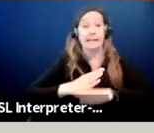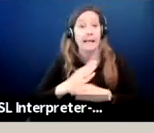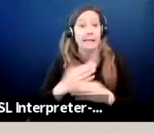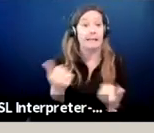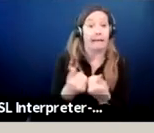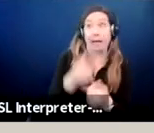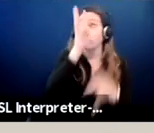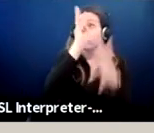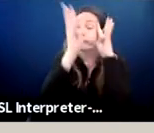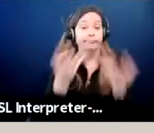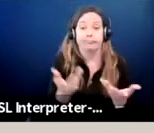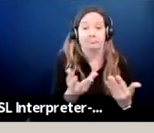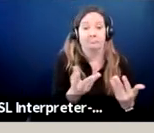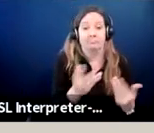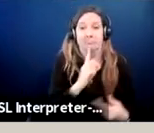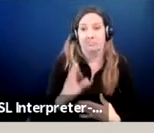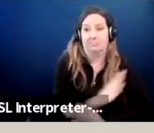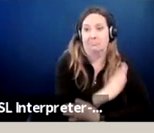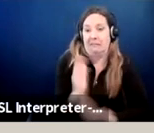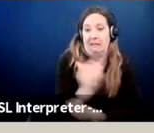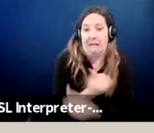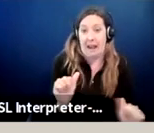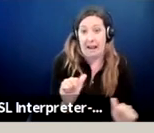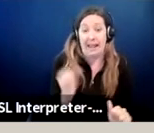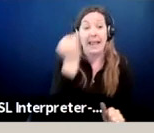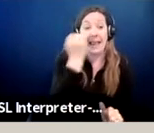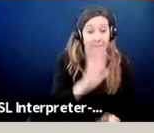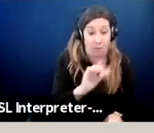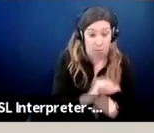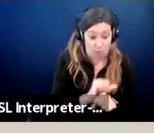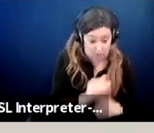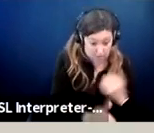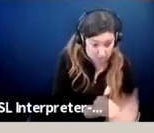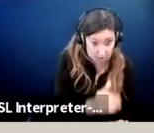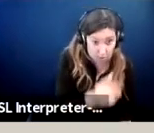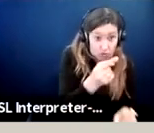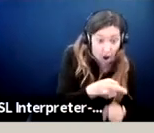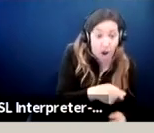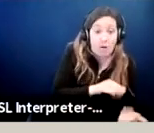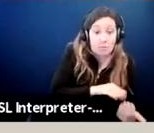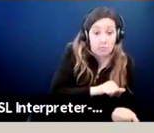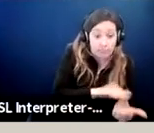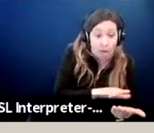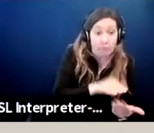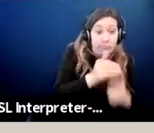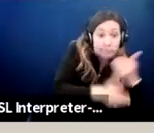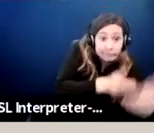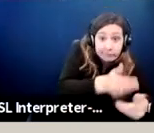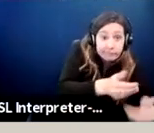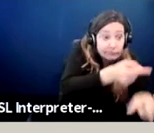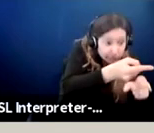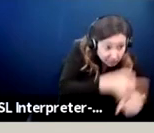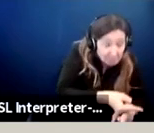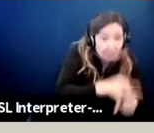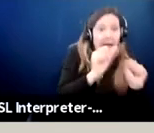games. If you're doing the right work and you tick the boxes, you can claim this. And when we talk about SR&ED, and those who